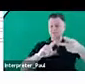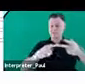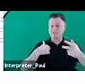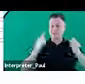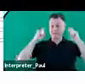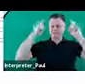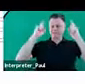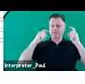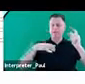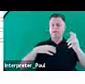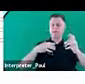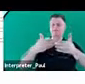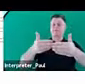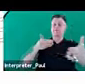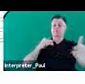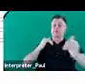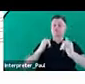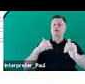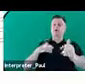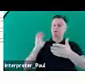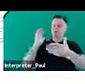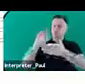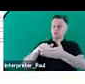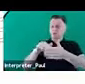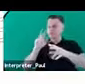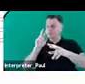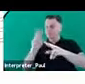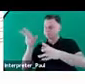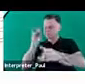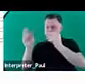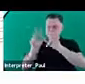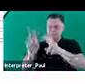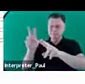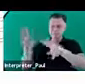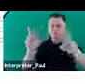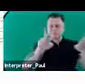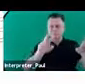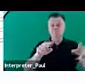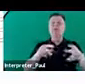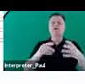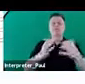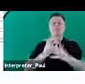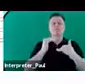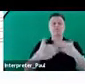visit prior to my interview. And for the interviewing managers to know that I may become more anxious than others.